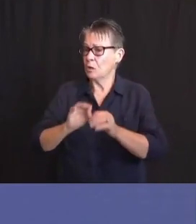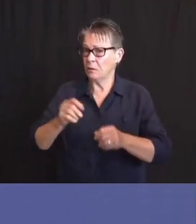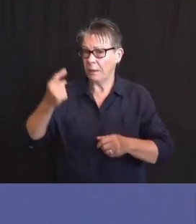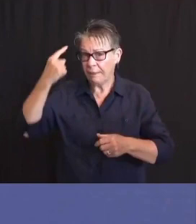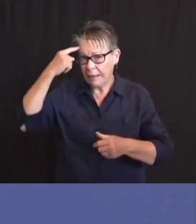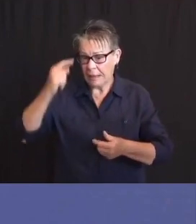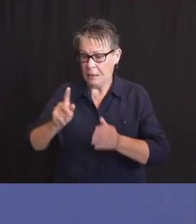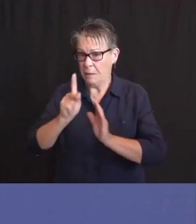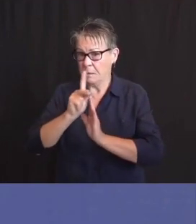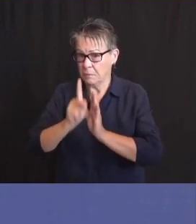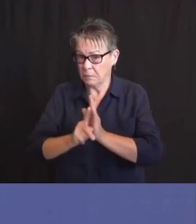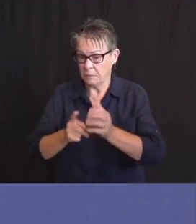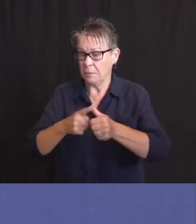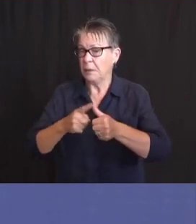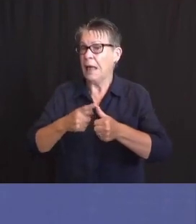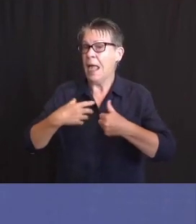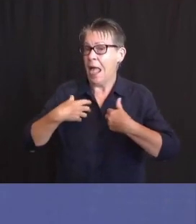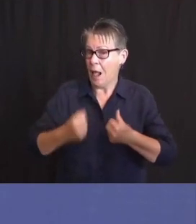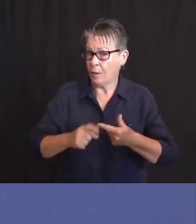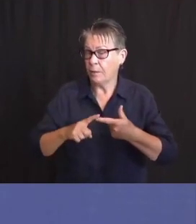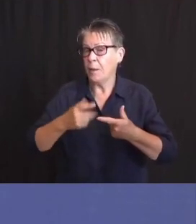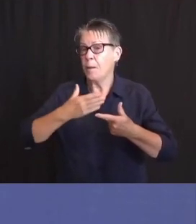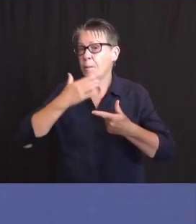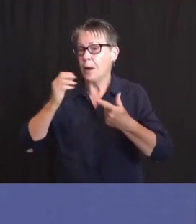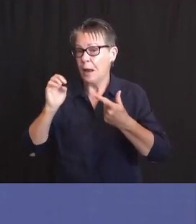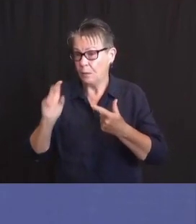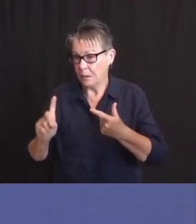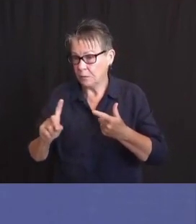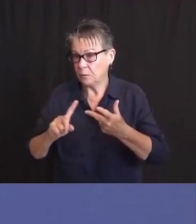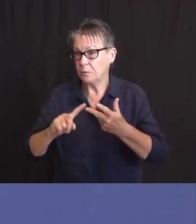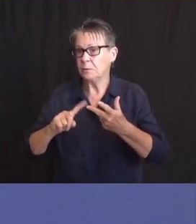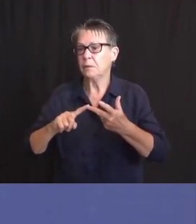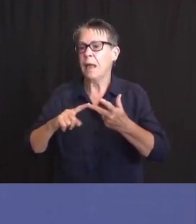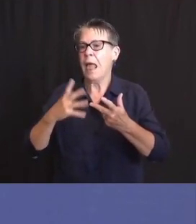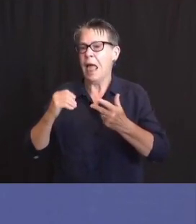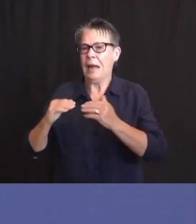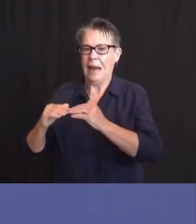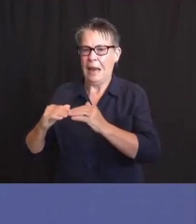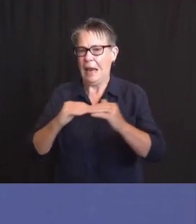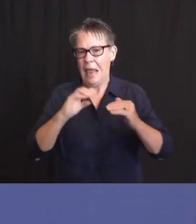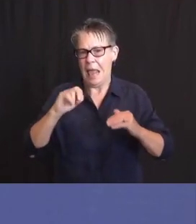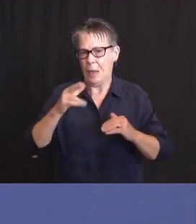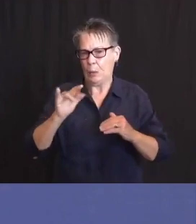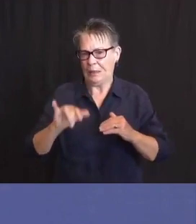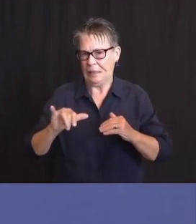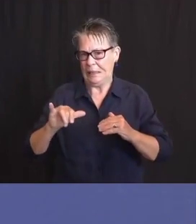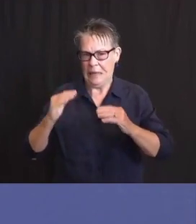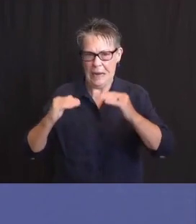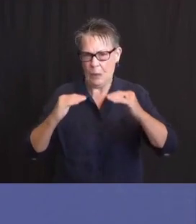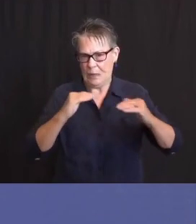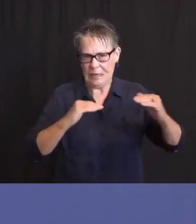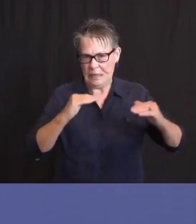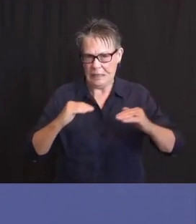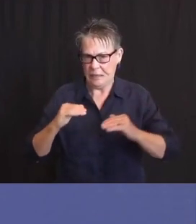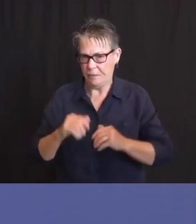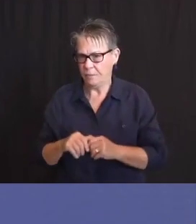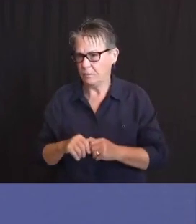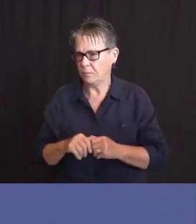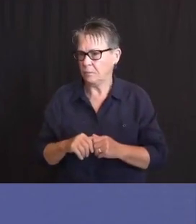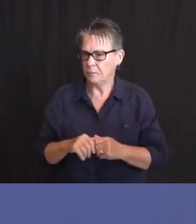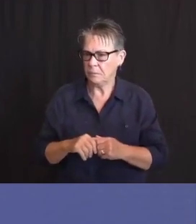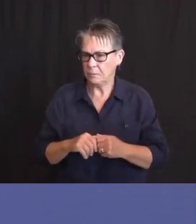who the parent is. Is it a home with an extra room for the kid to easily remote